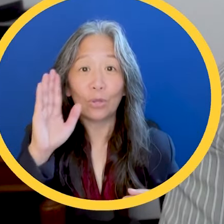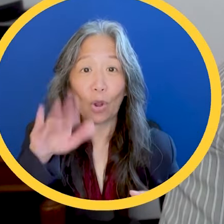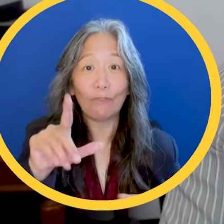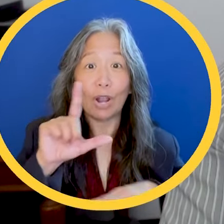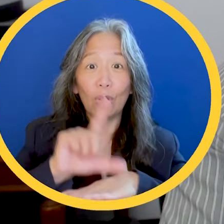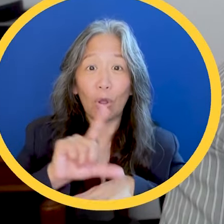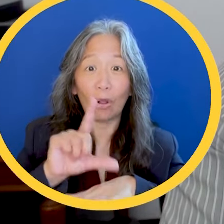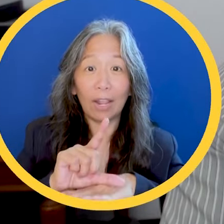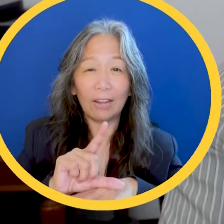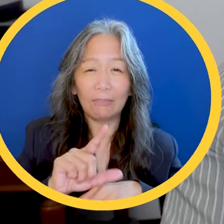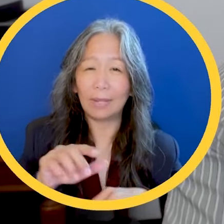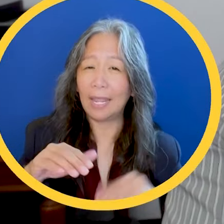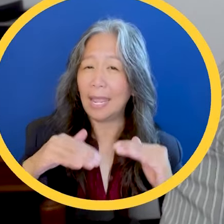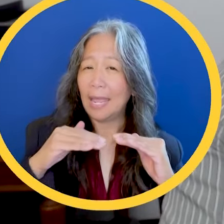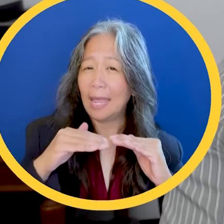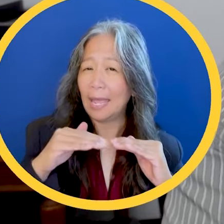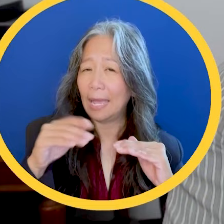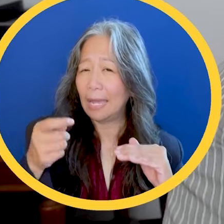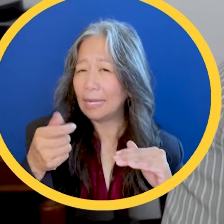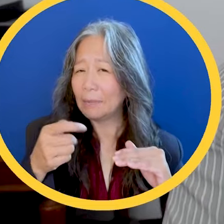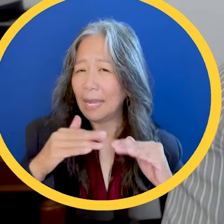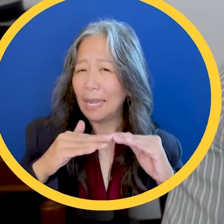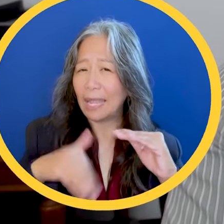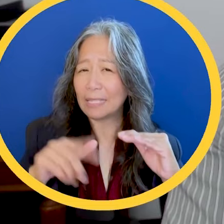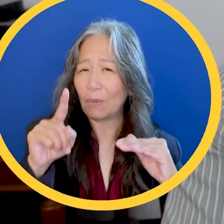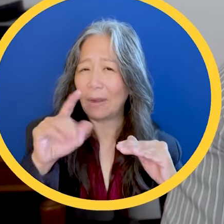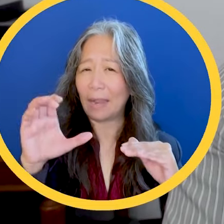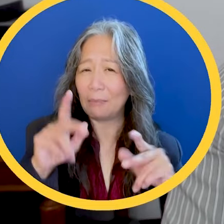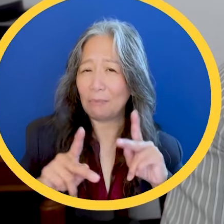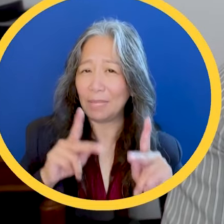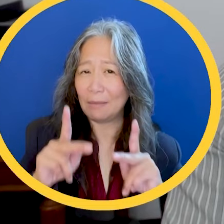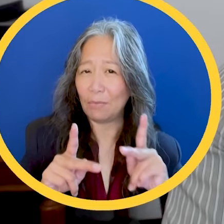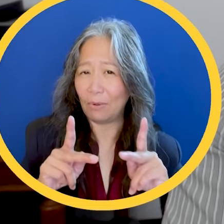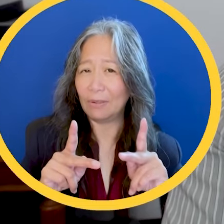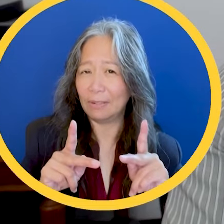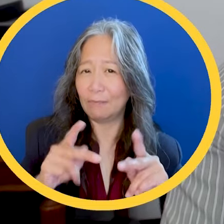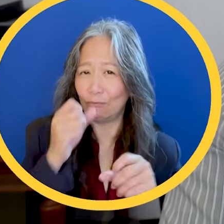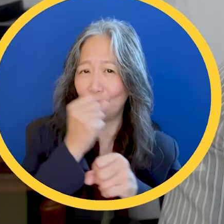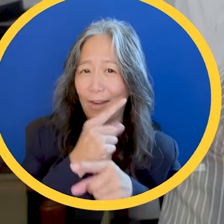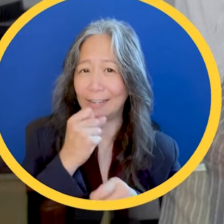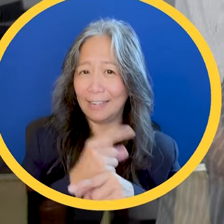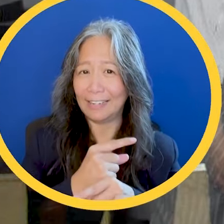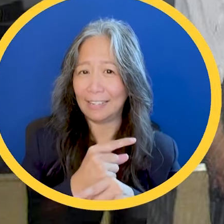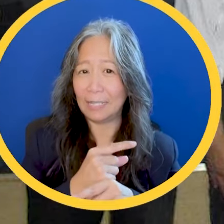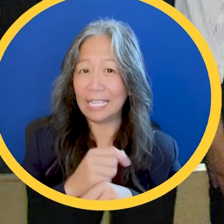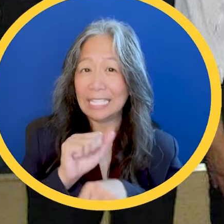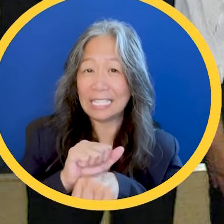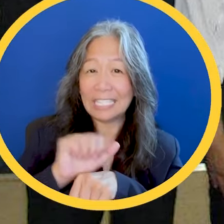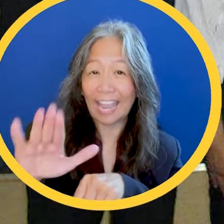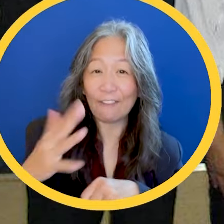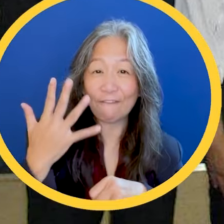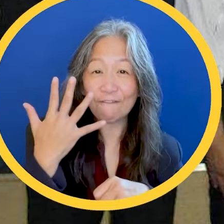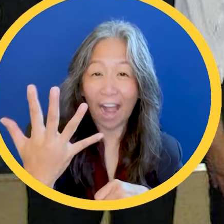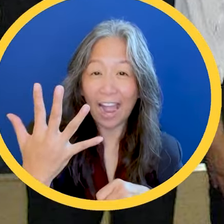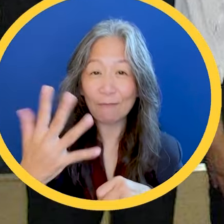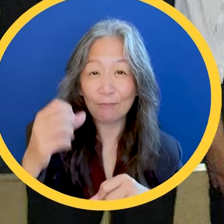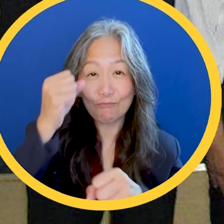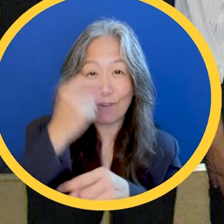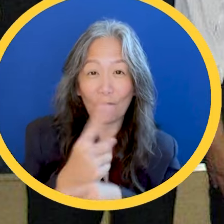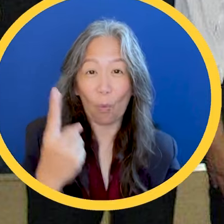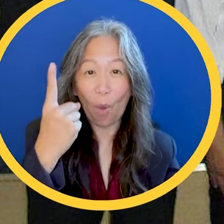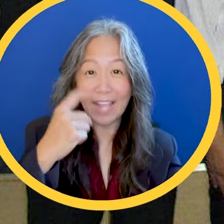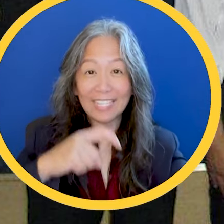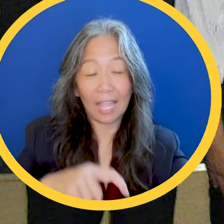local of a little less than 100 people at that time, a little less than 100 brethren, to send five brothers at one time,